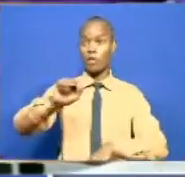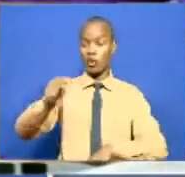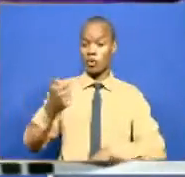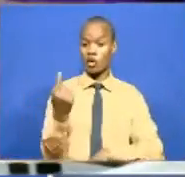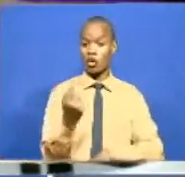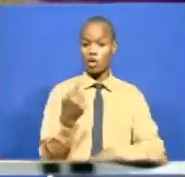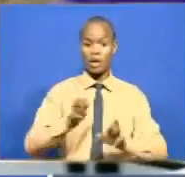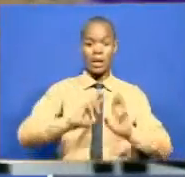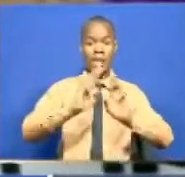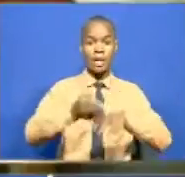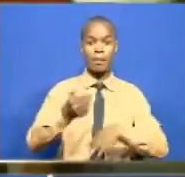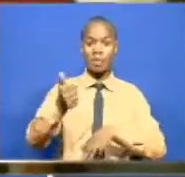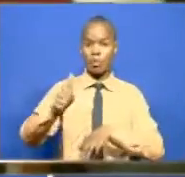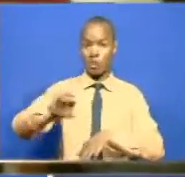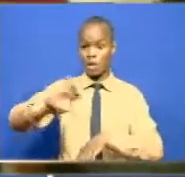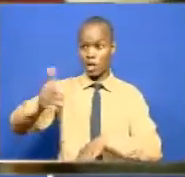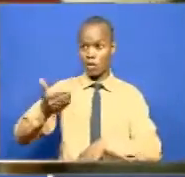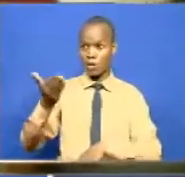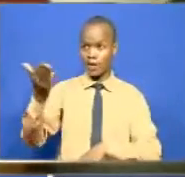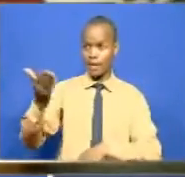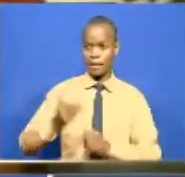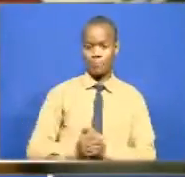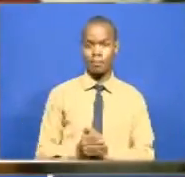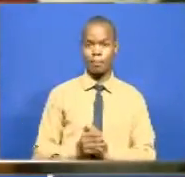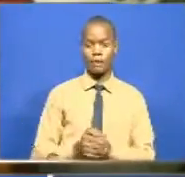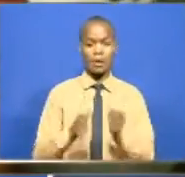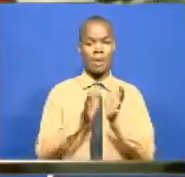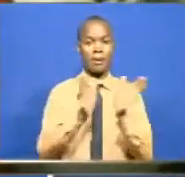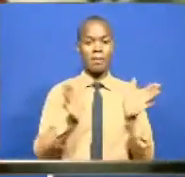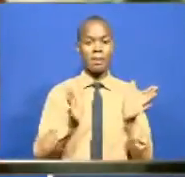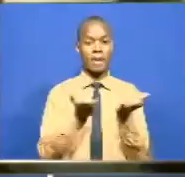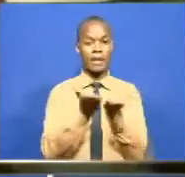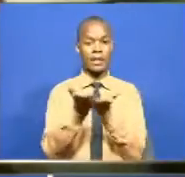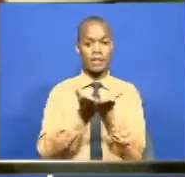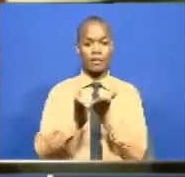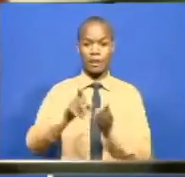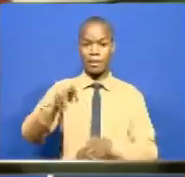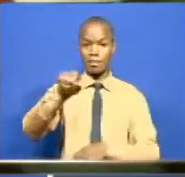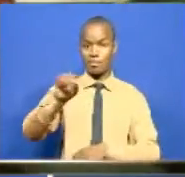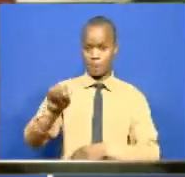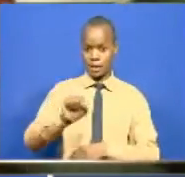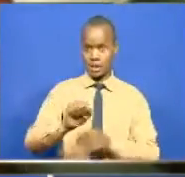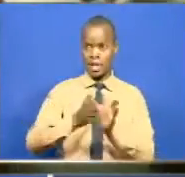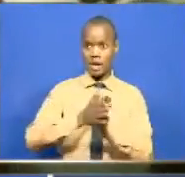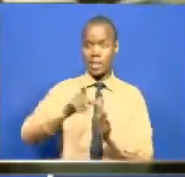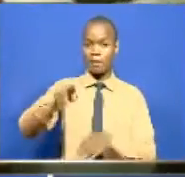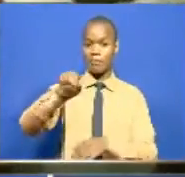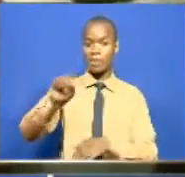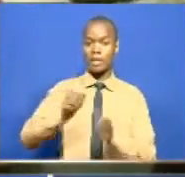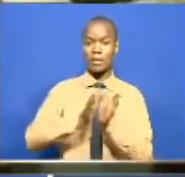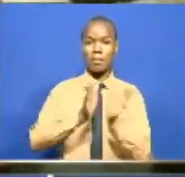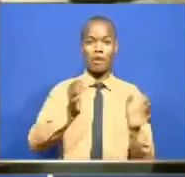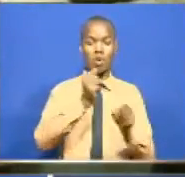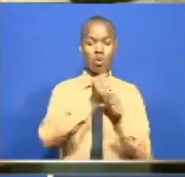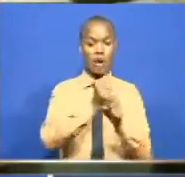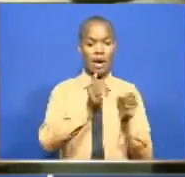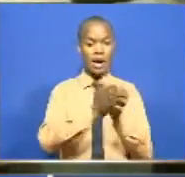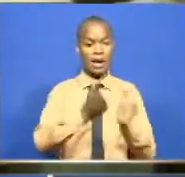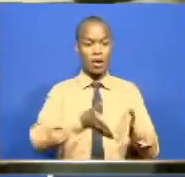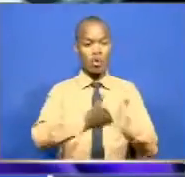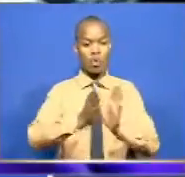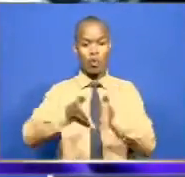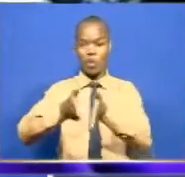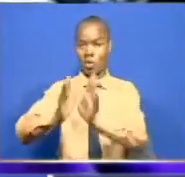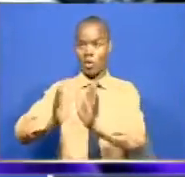to school across the vast county. Public Service Principal Secretary Mary Kimoni and the PS in charge of Public Works and Infrastructure, Paul